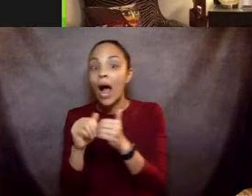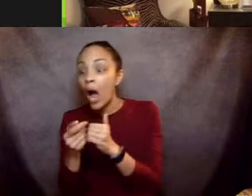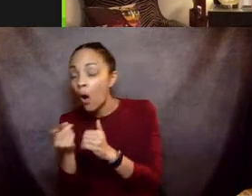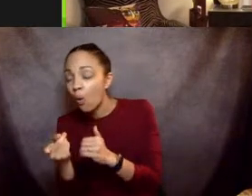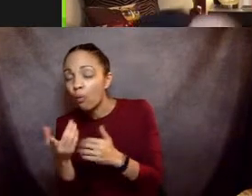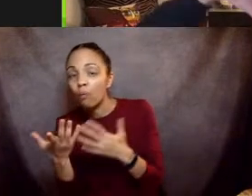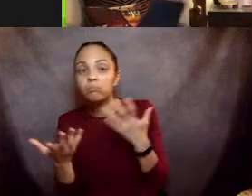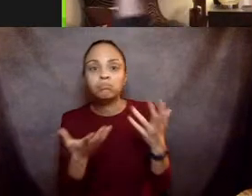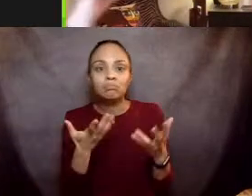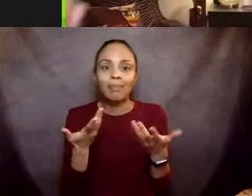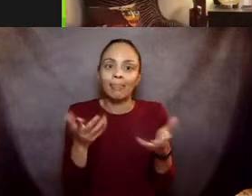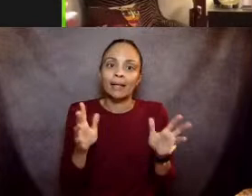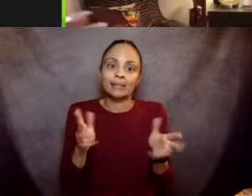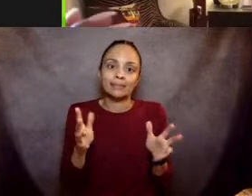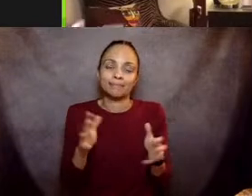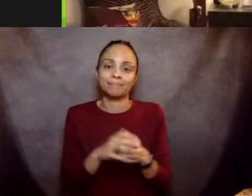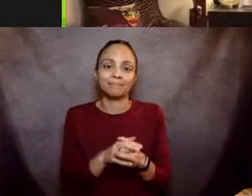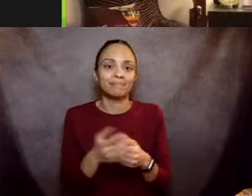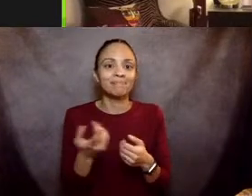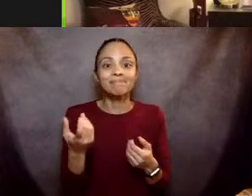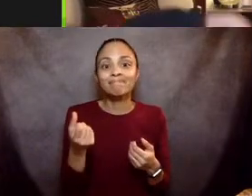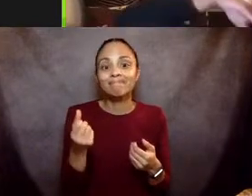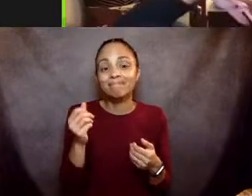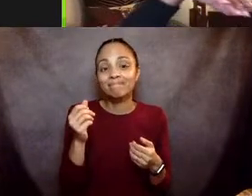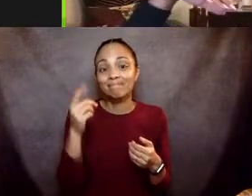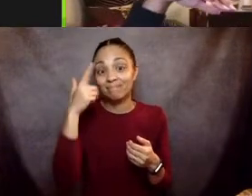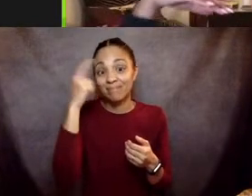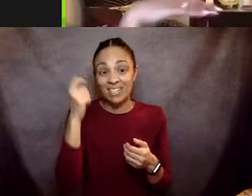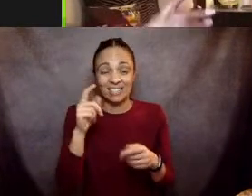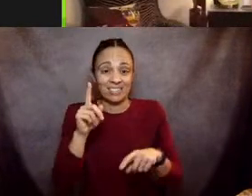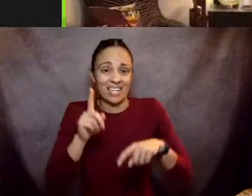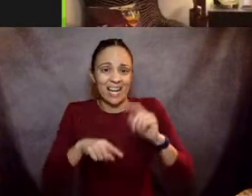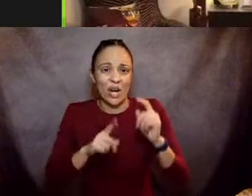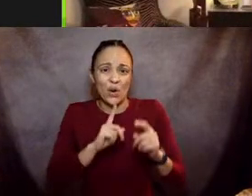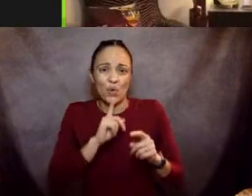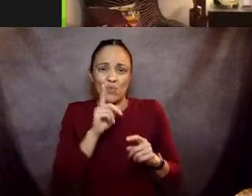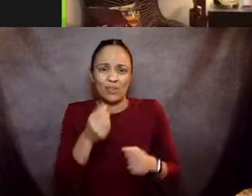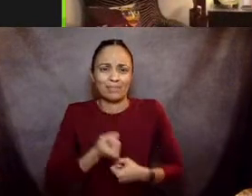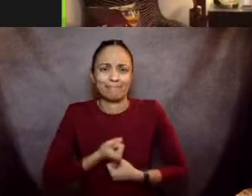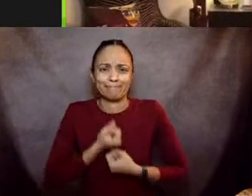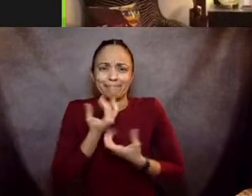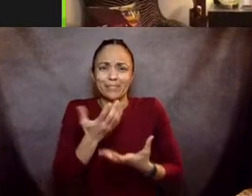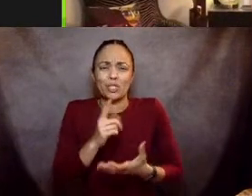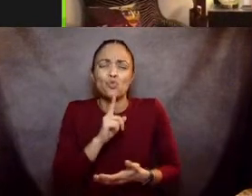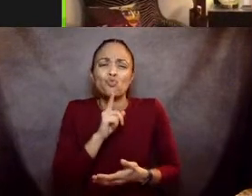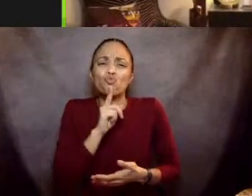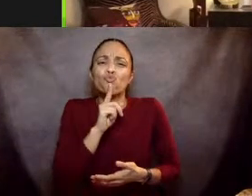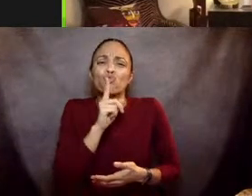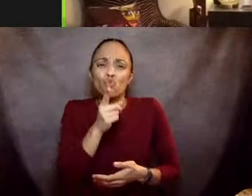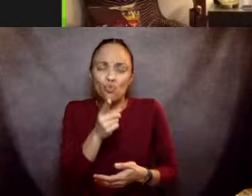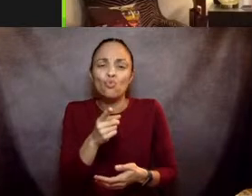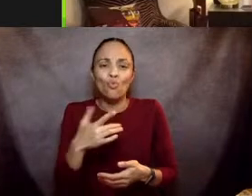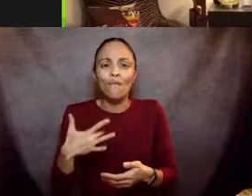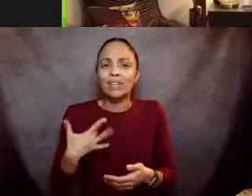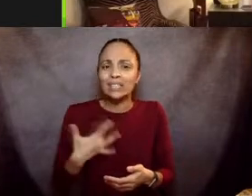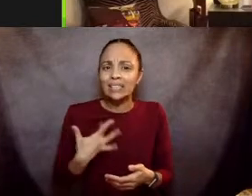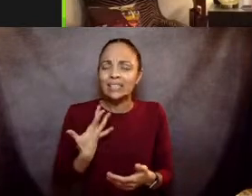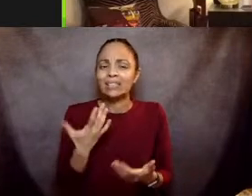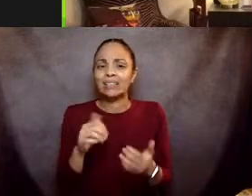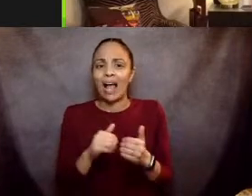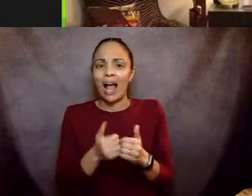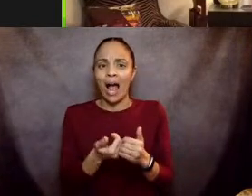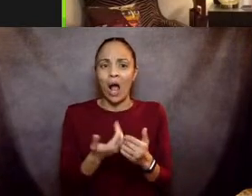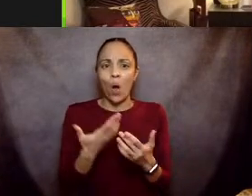them the energy and the nuance of the feeling and the expression and the articulation that is in the